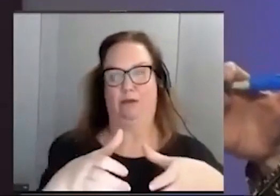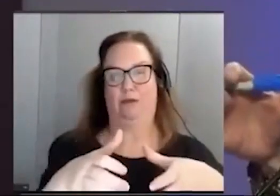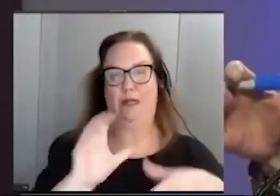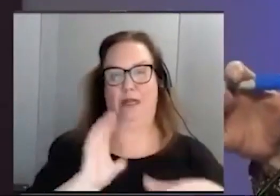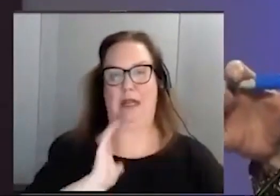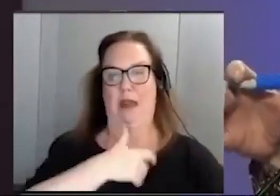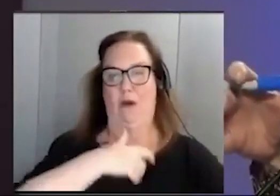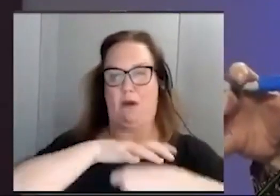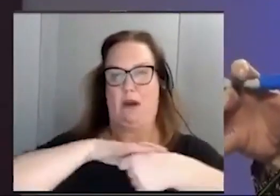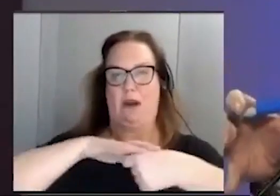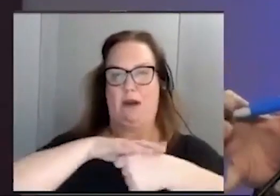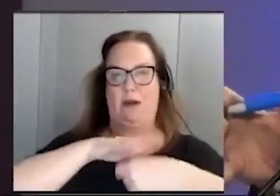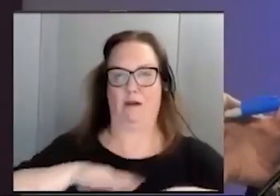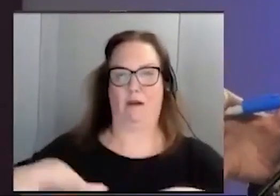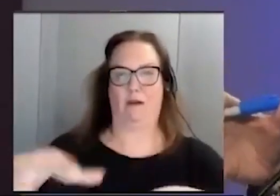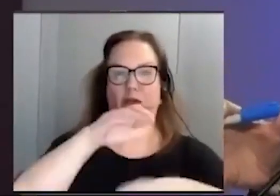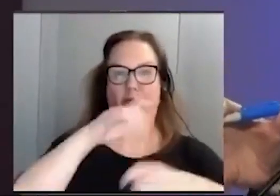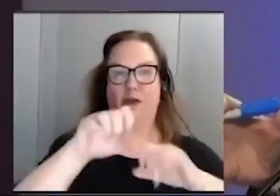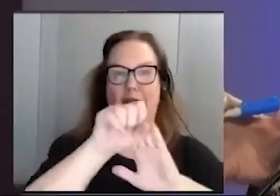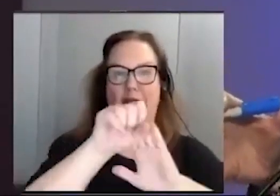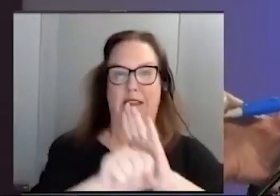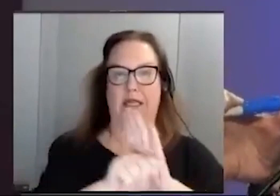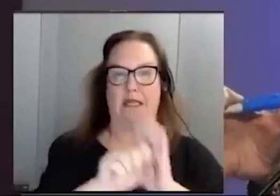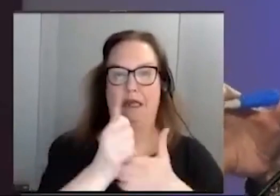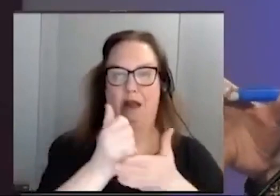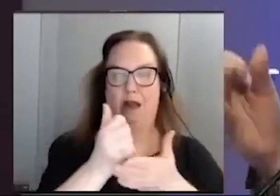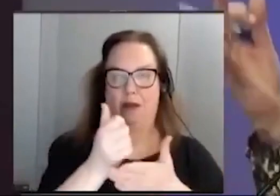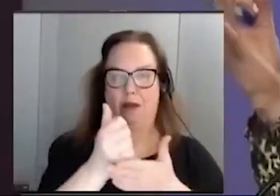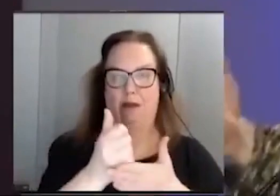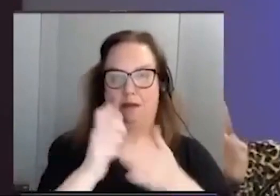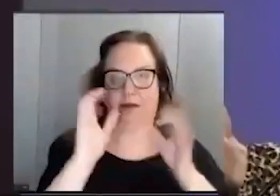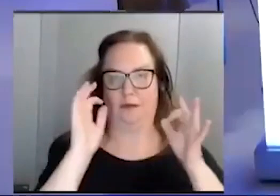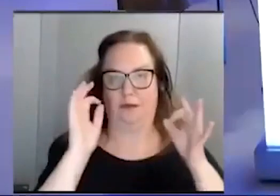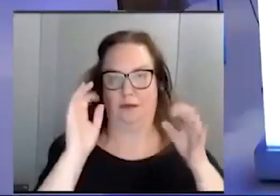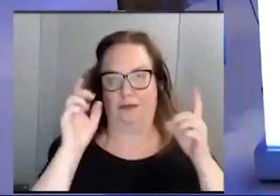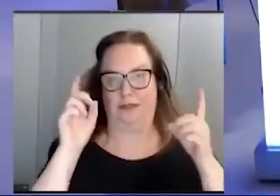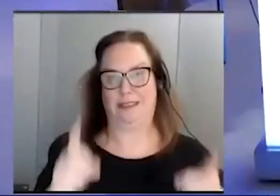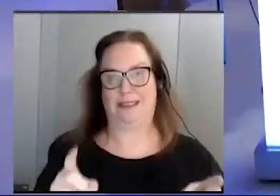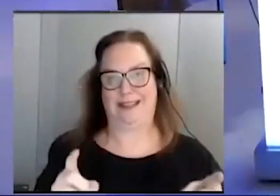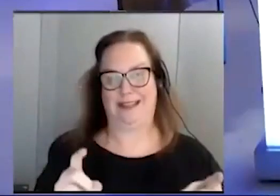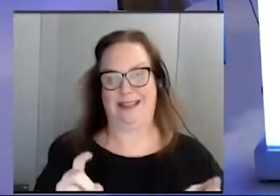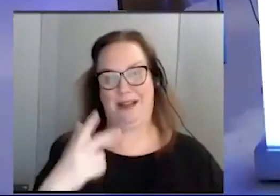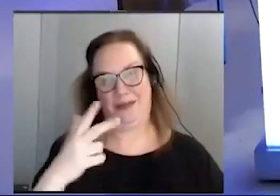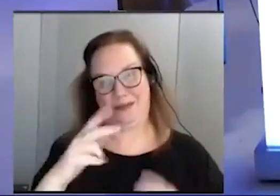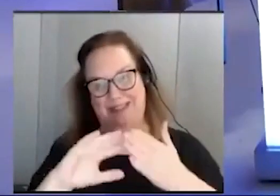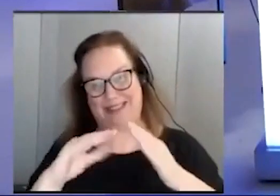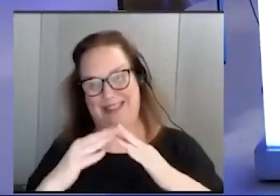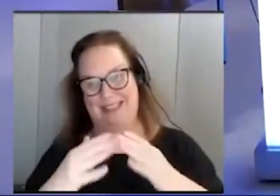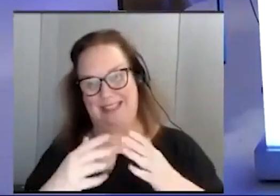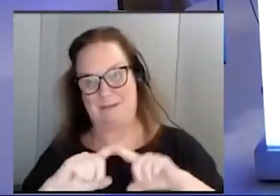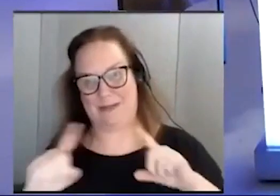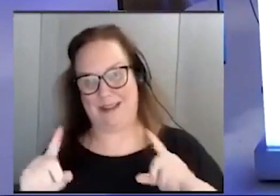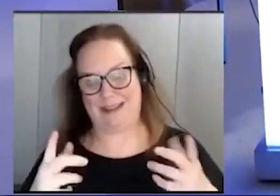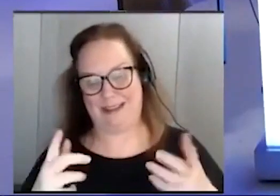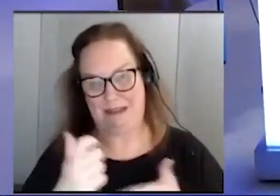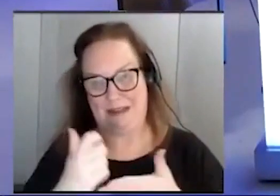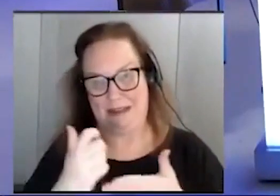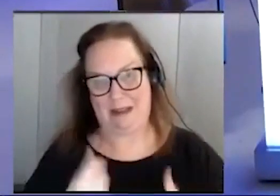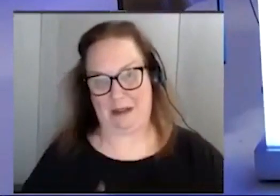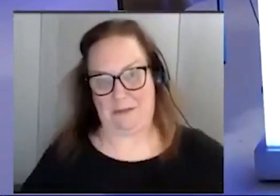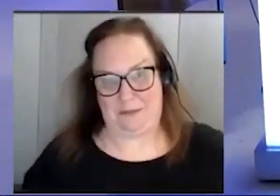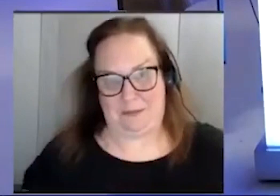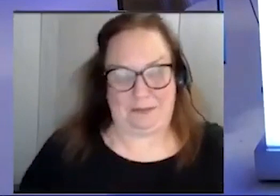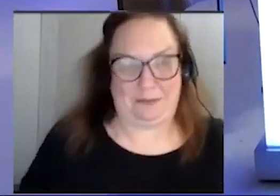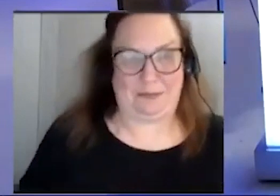across the state for helping them to get to this decision. Yeah, I know it's great. just 3 cities, but what does that tell us and how could it help? You know, it every